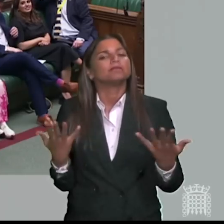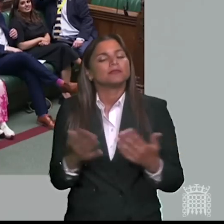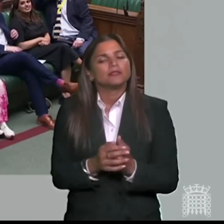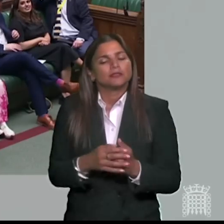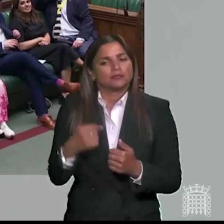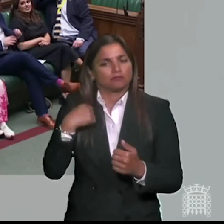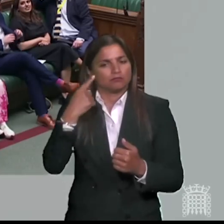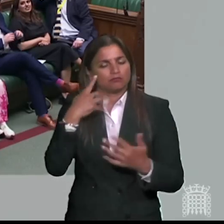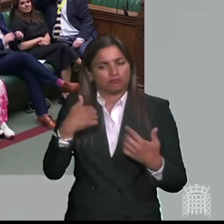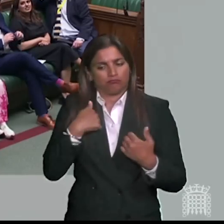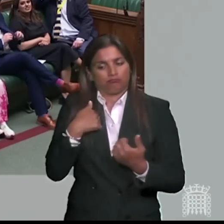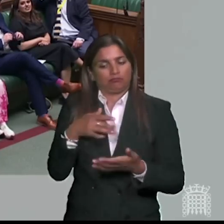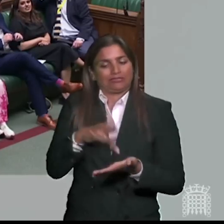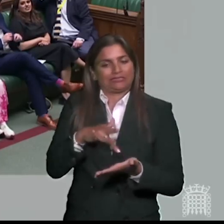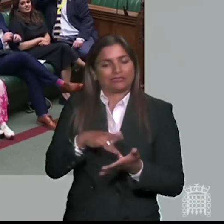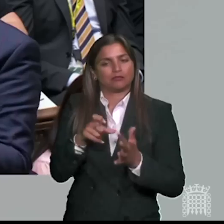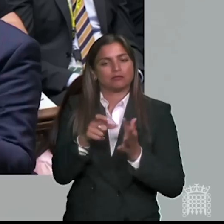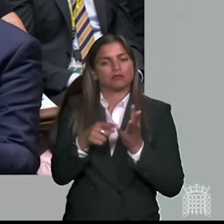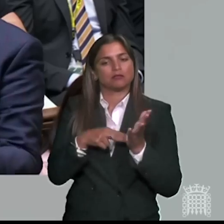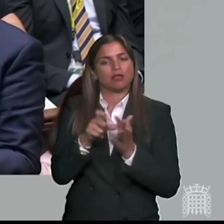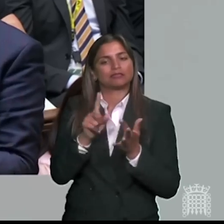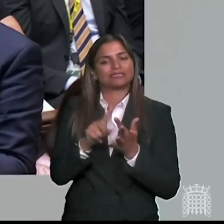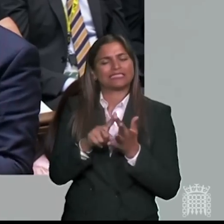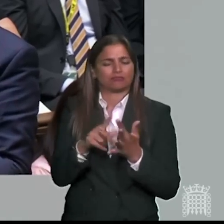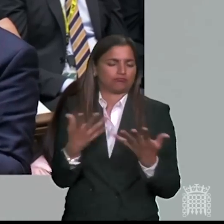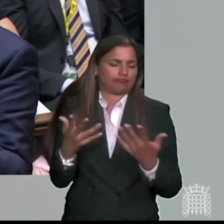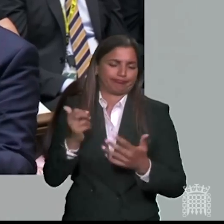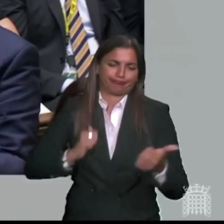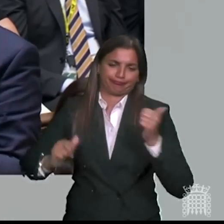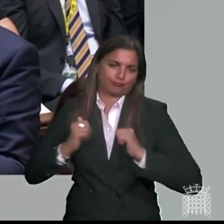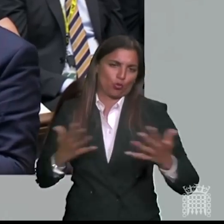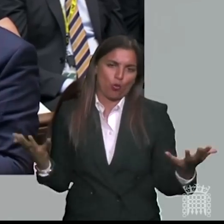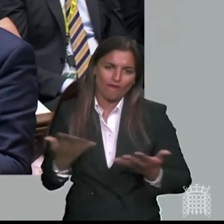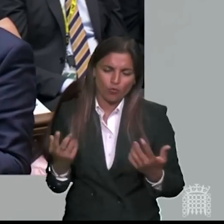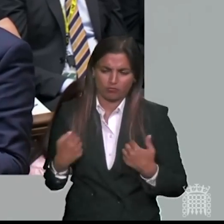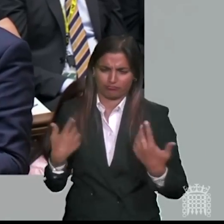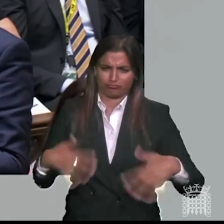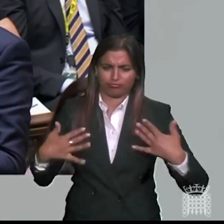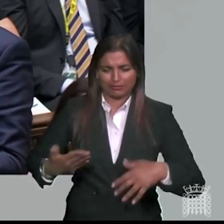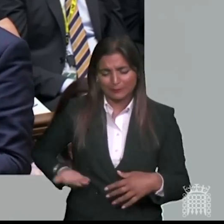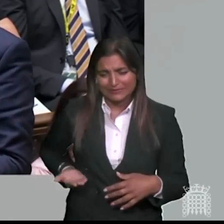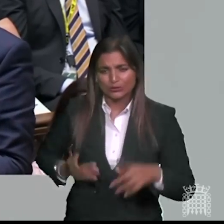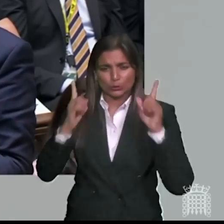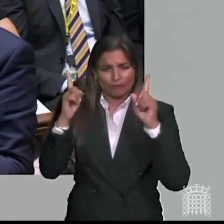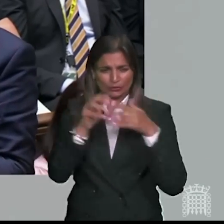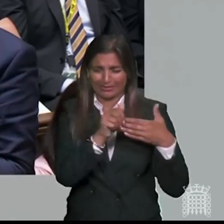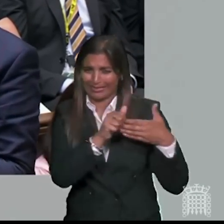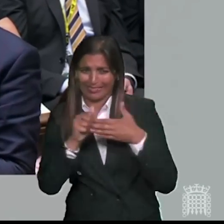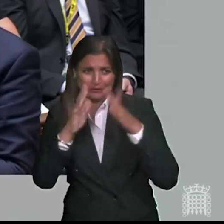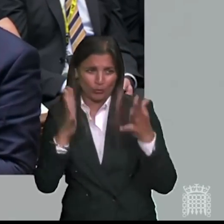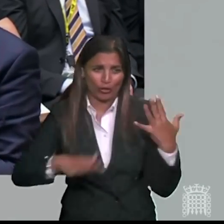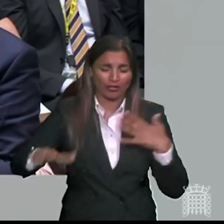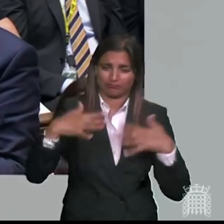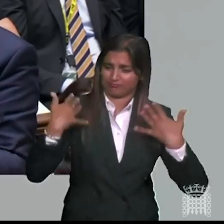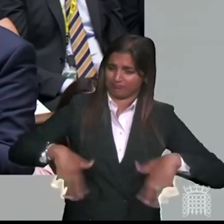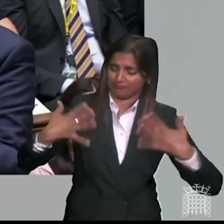that my city of Dundee is a city to be proud of. World-leading universities, pioneering businesses and the determined SNP City Council